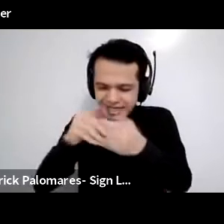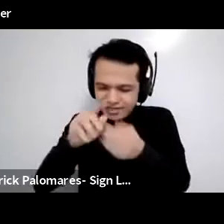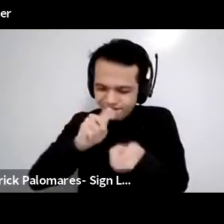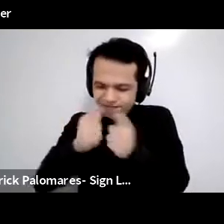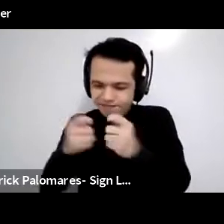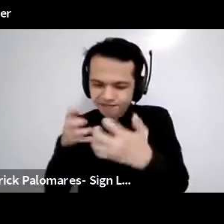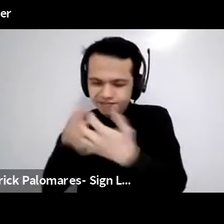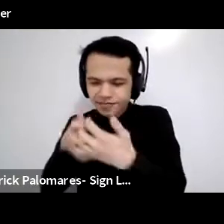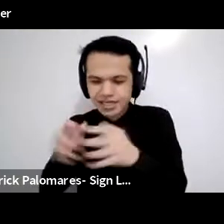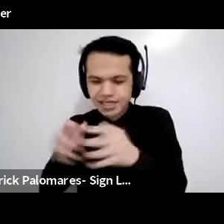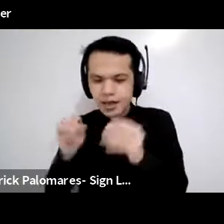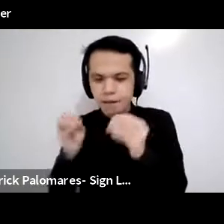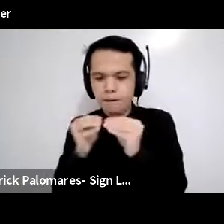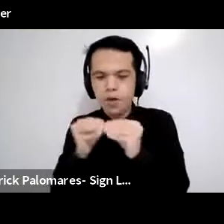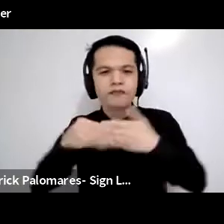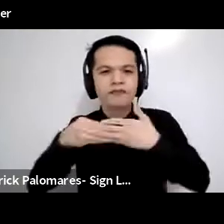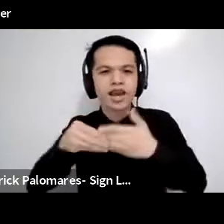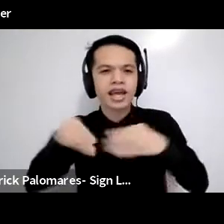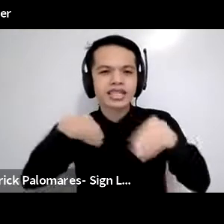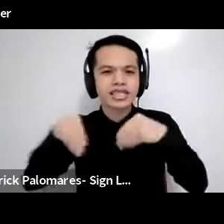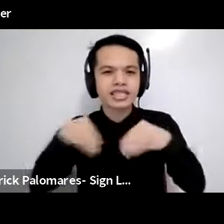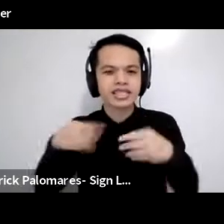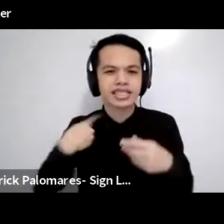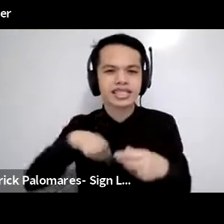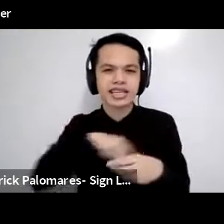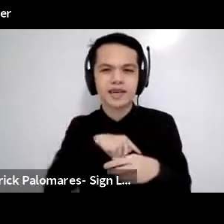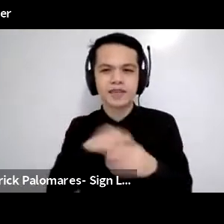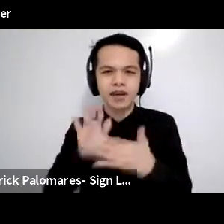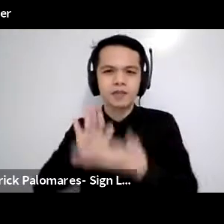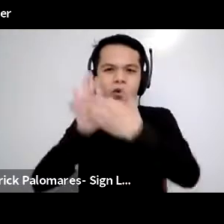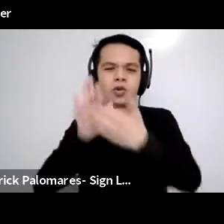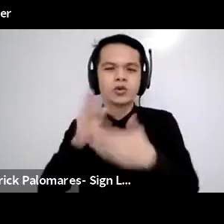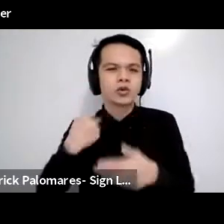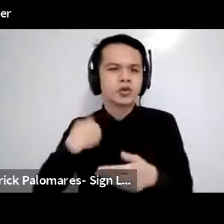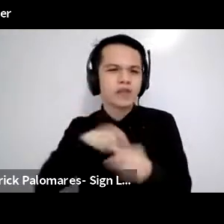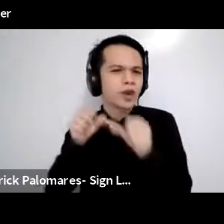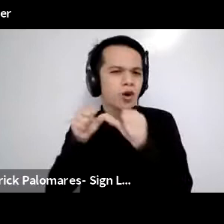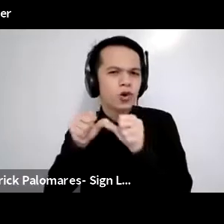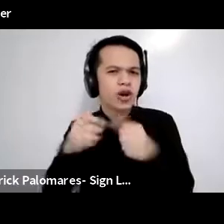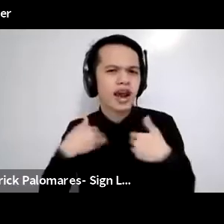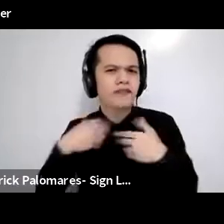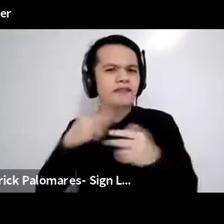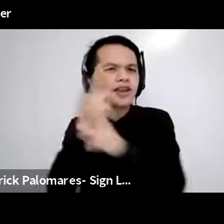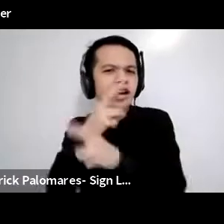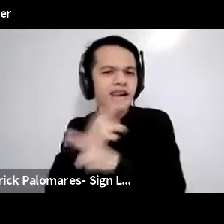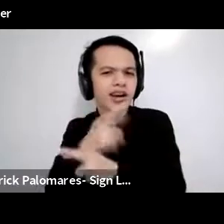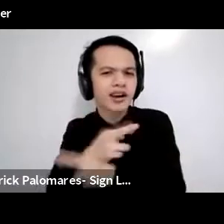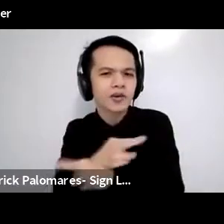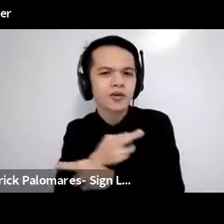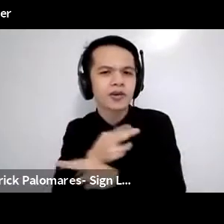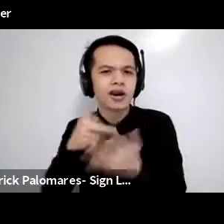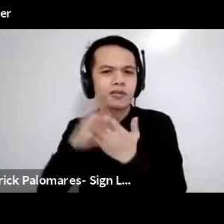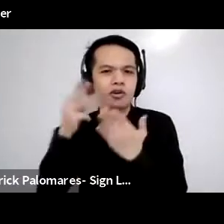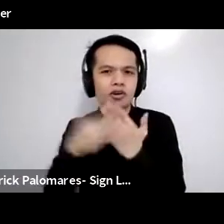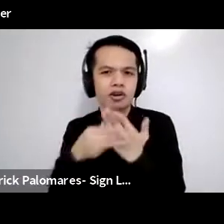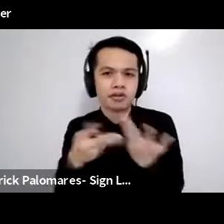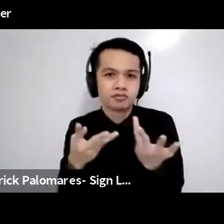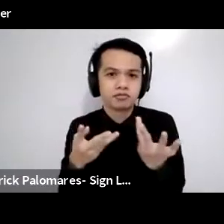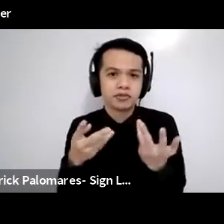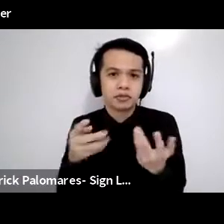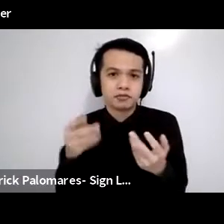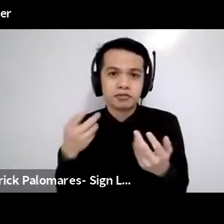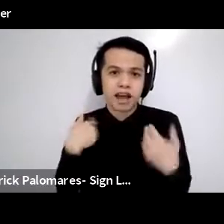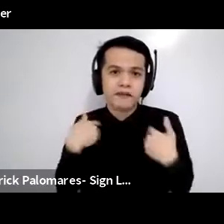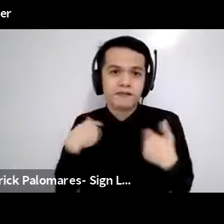more agile, become more creative in our approaches. We continued our regular programming, as you can see, the Philippine Red